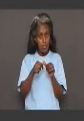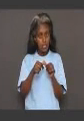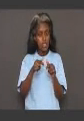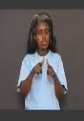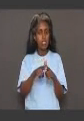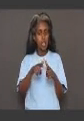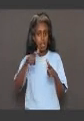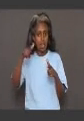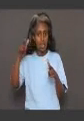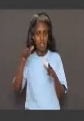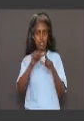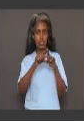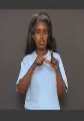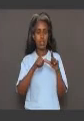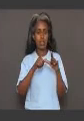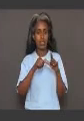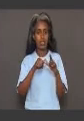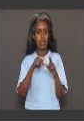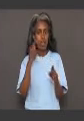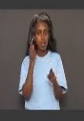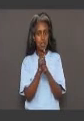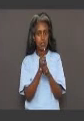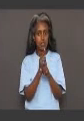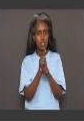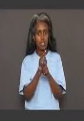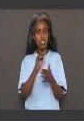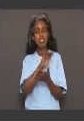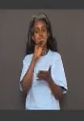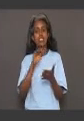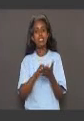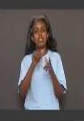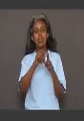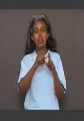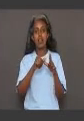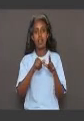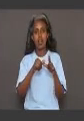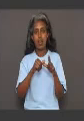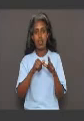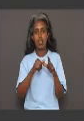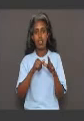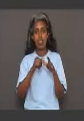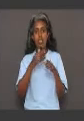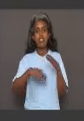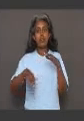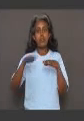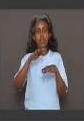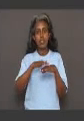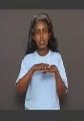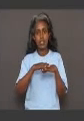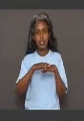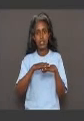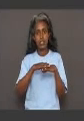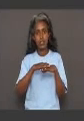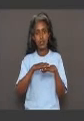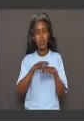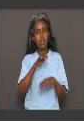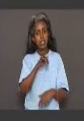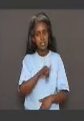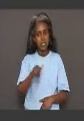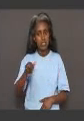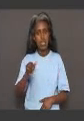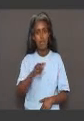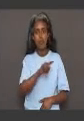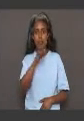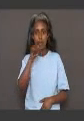largest angle is actually the central angle subtended by the same